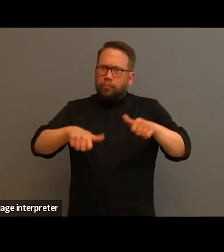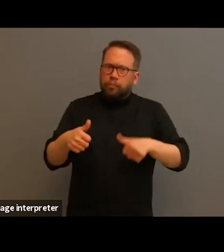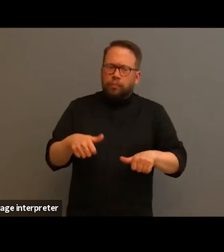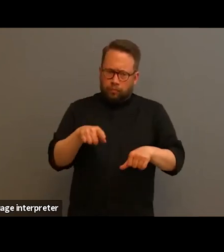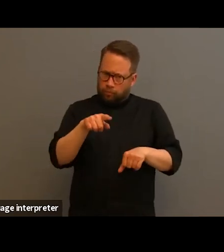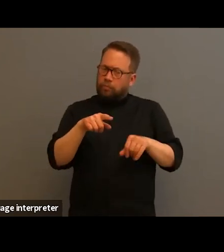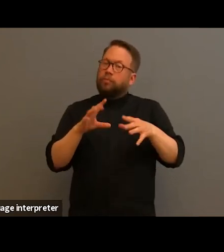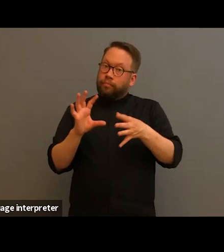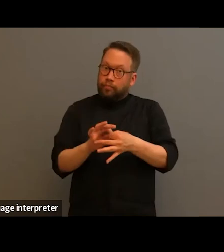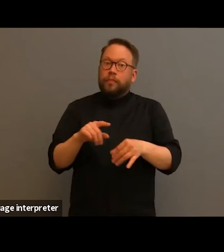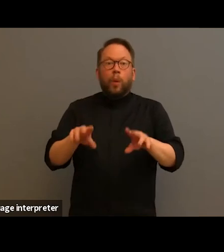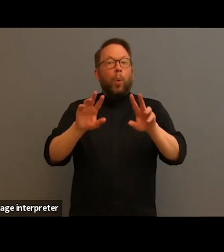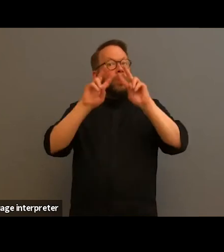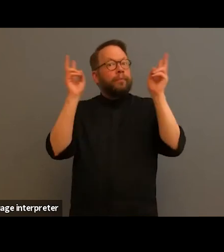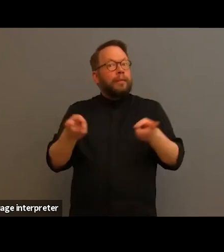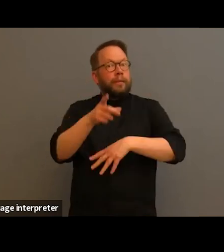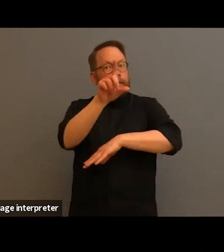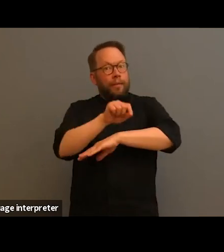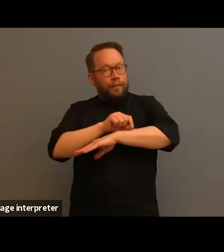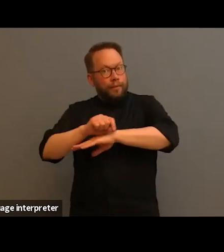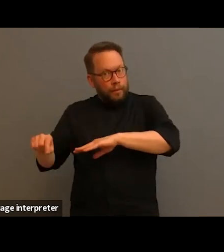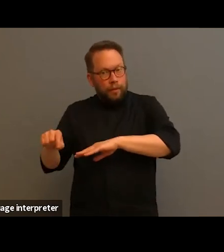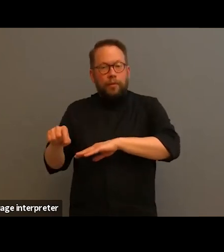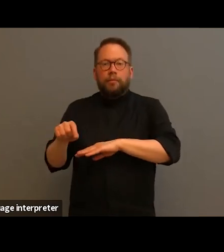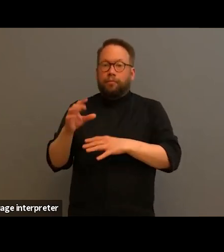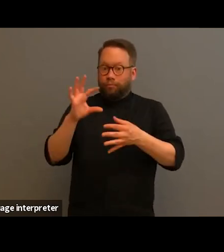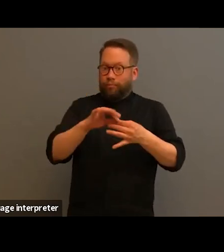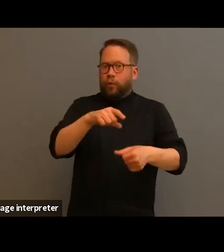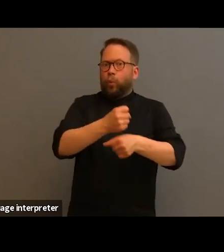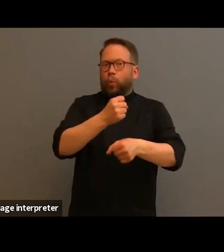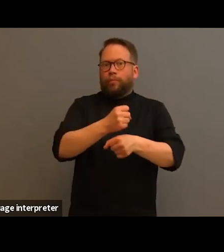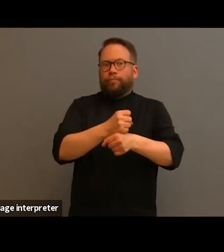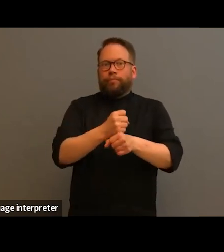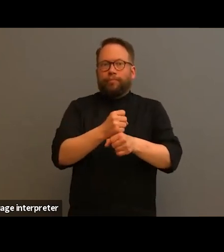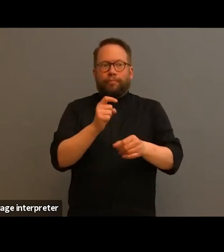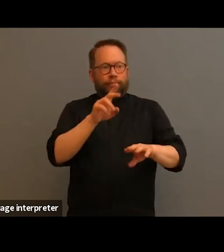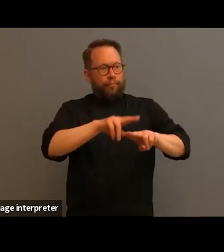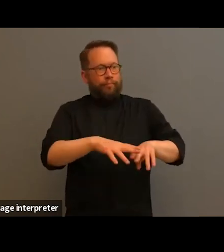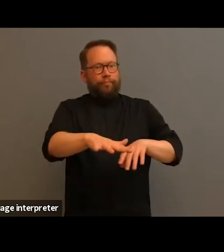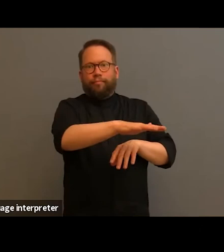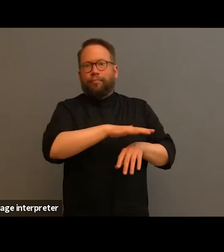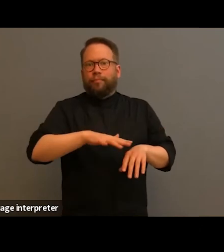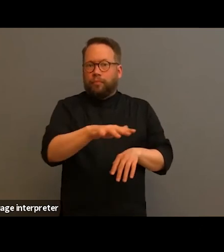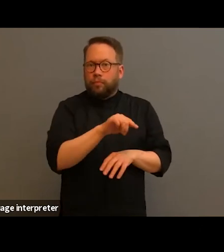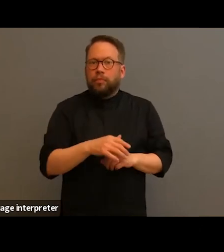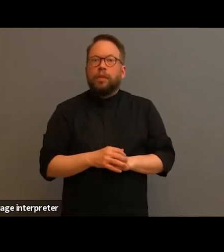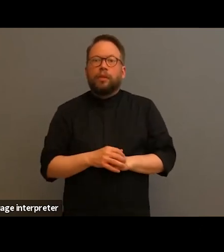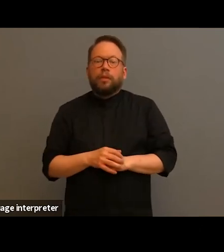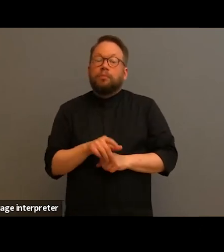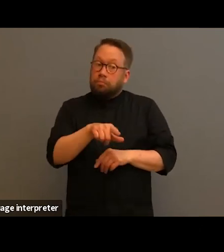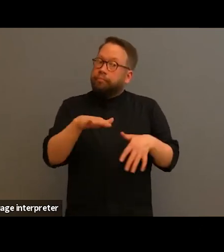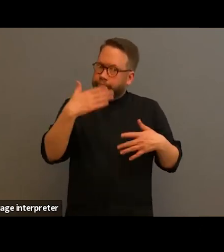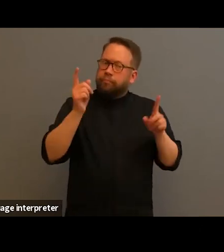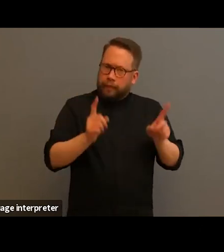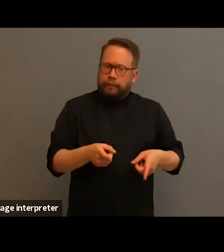at workplaces. Another key findings is the importance of legislation. The report find an